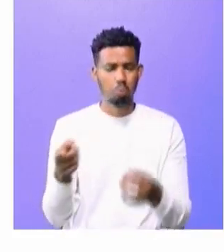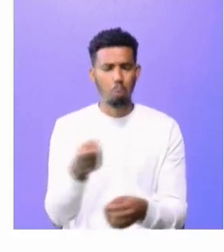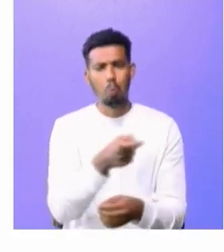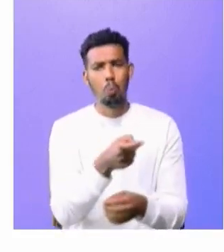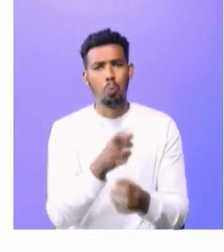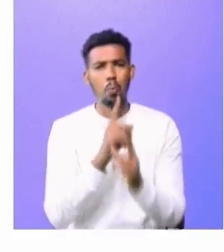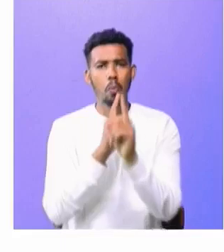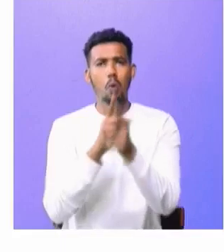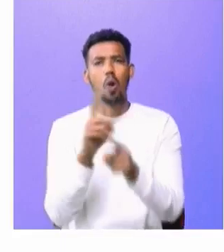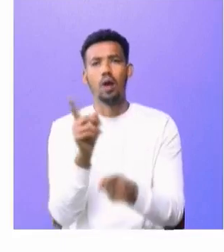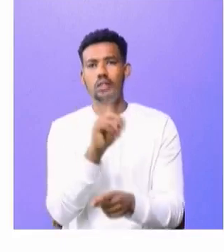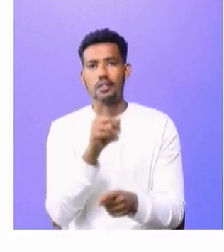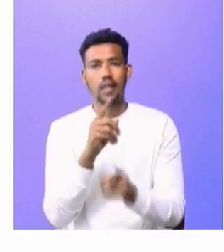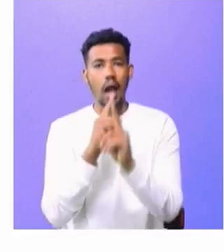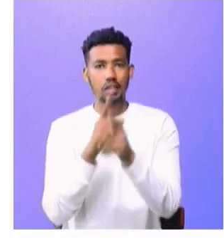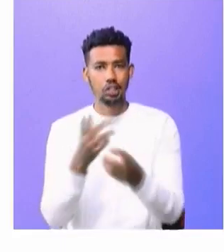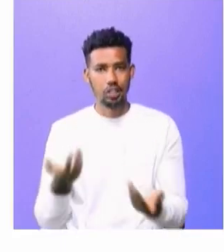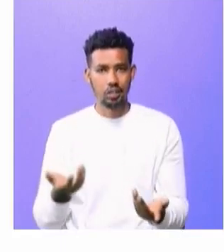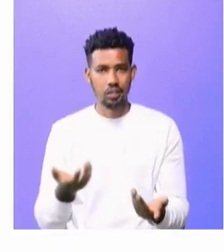4, 1,